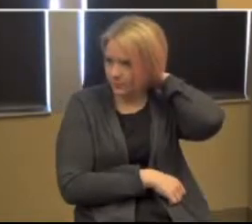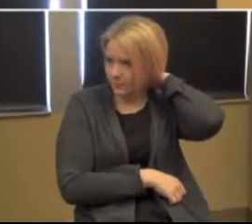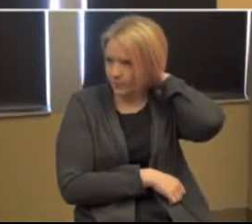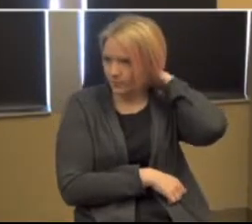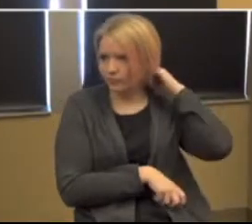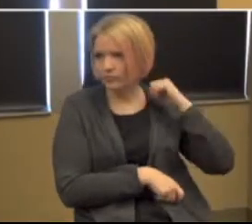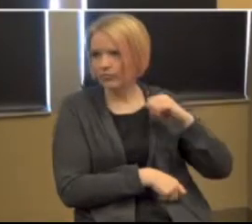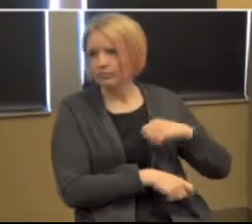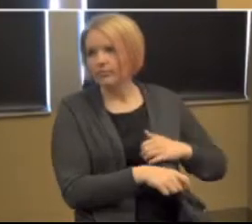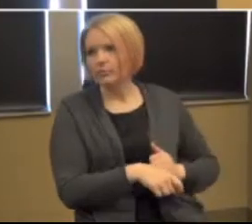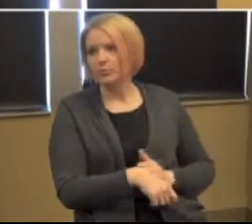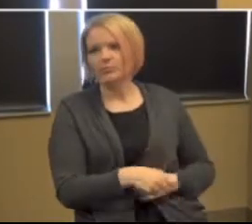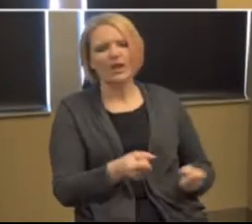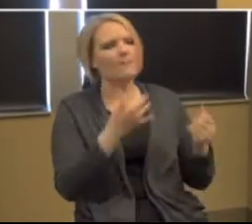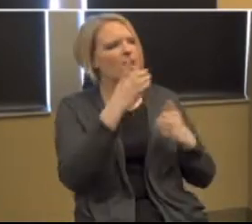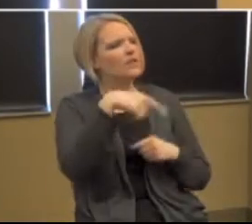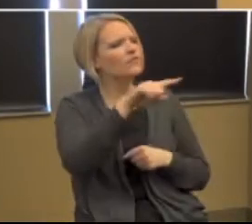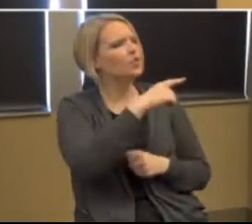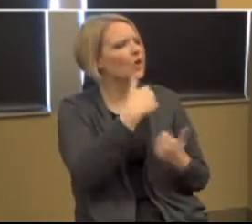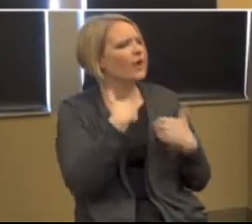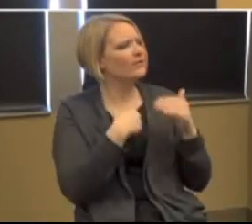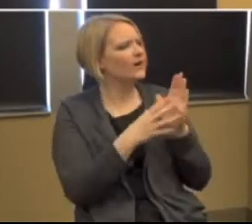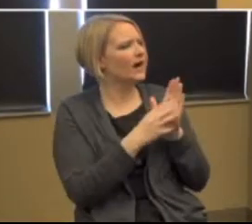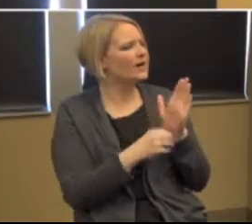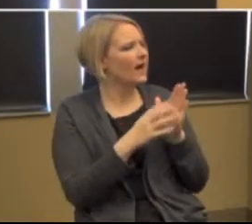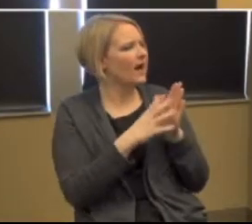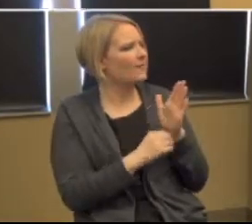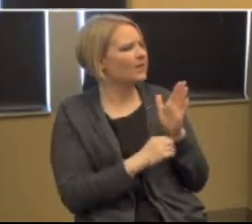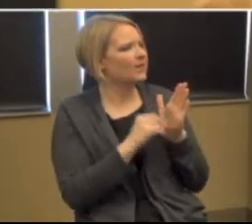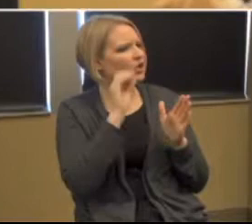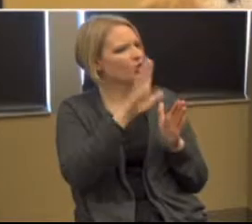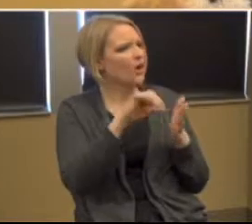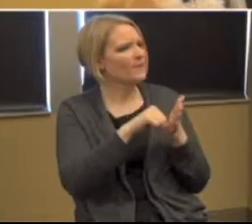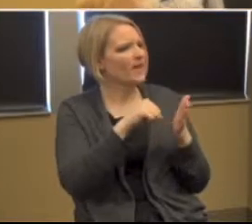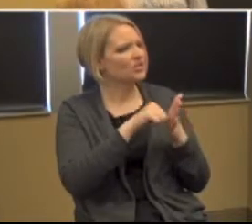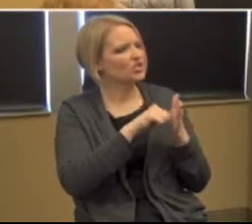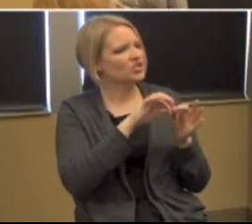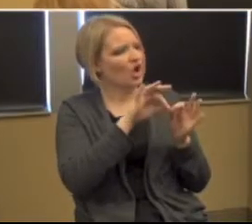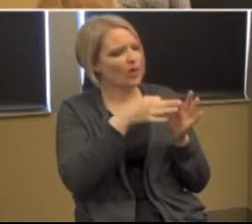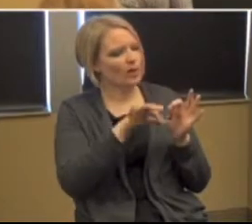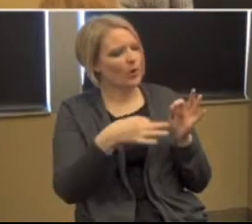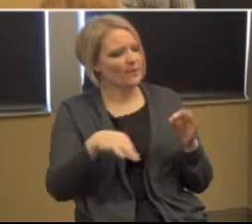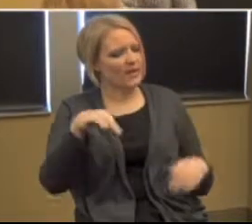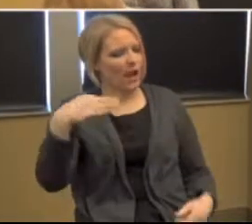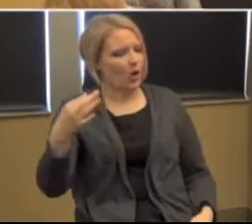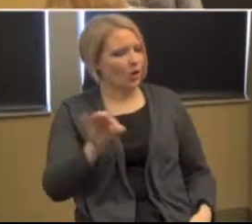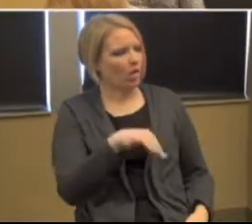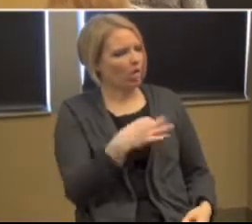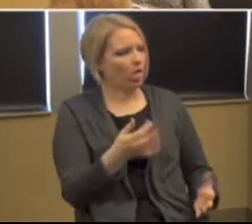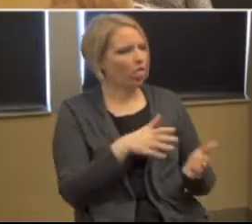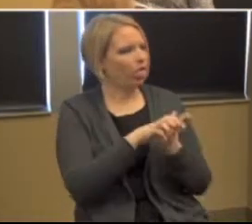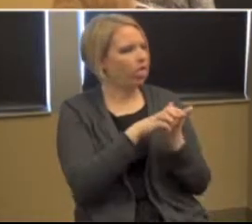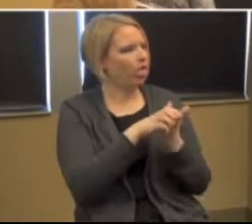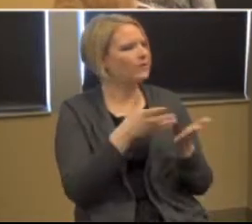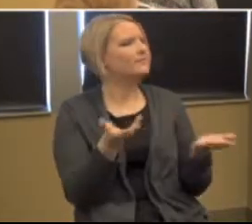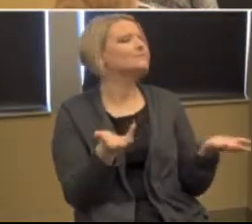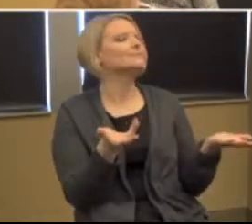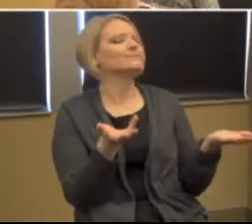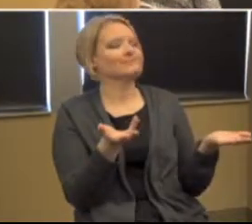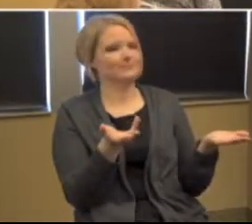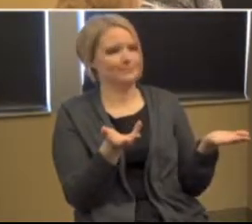have copied these things to like your pages are ripping out, right? These can